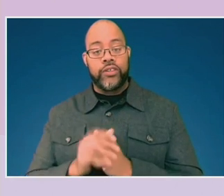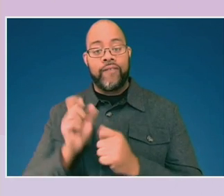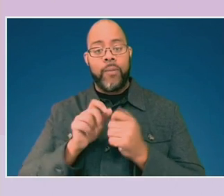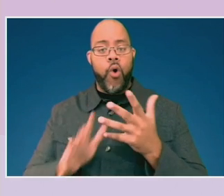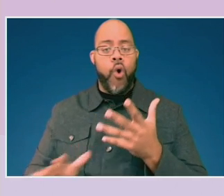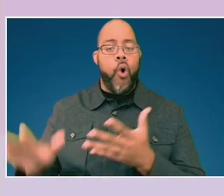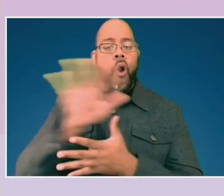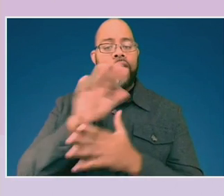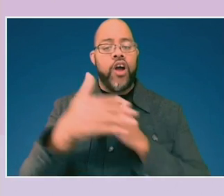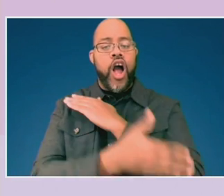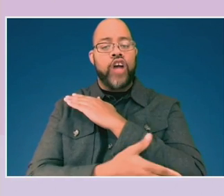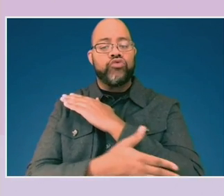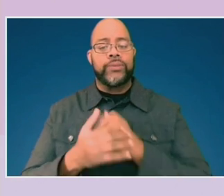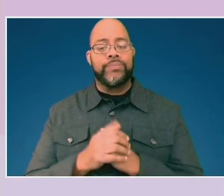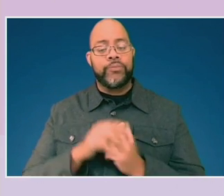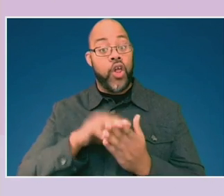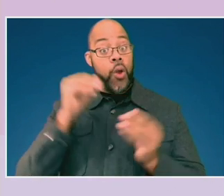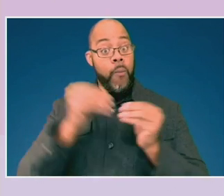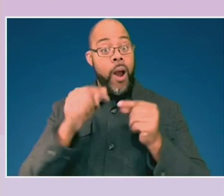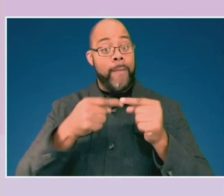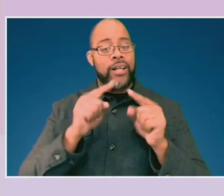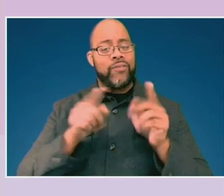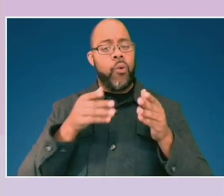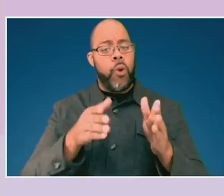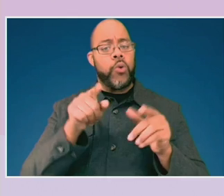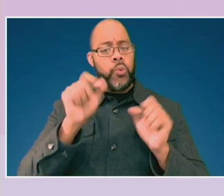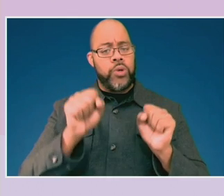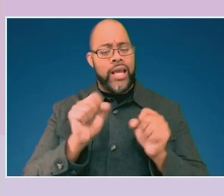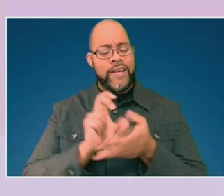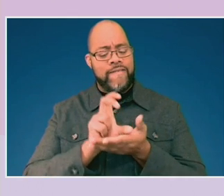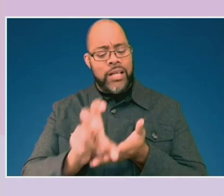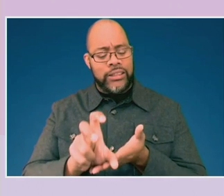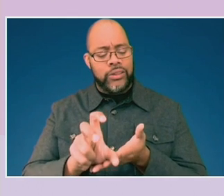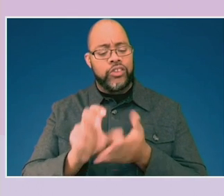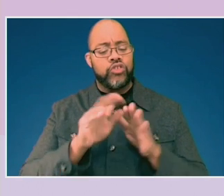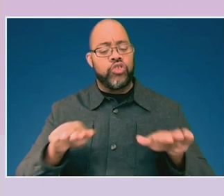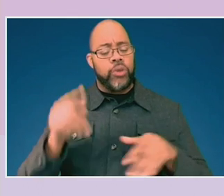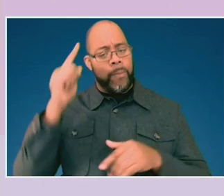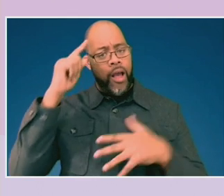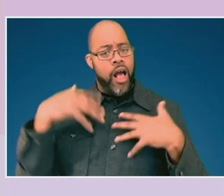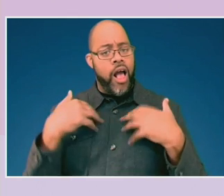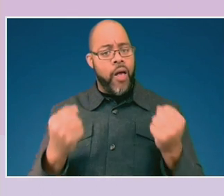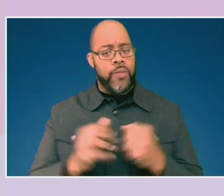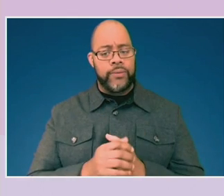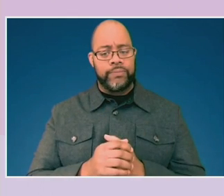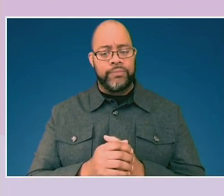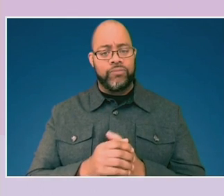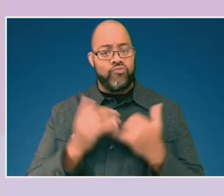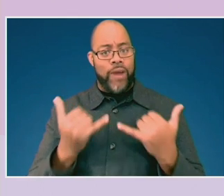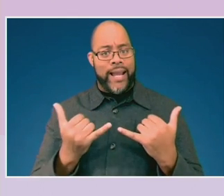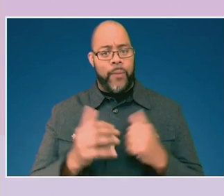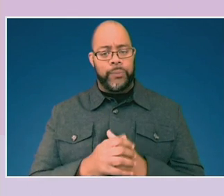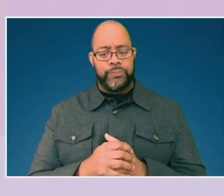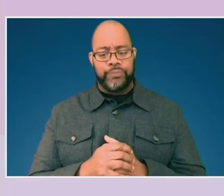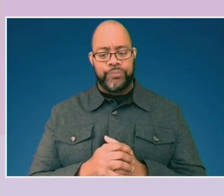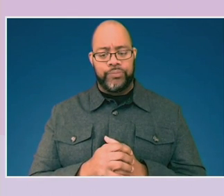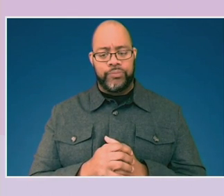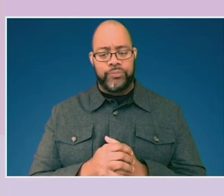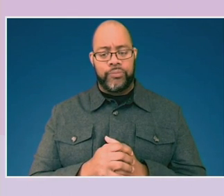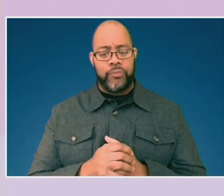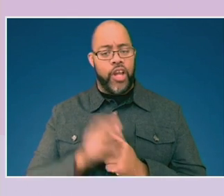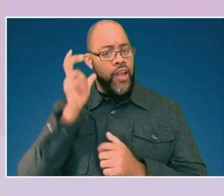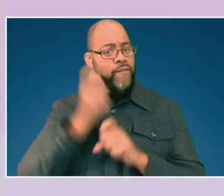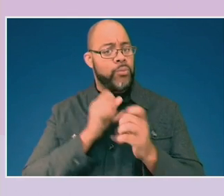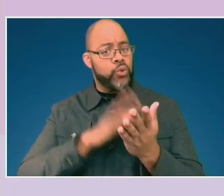nation to learn more about ways you can invest in children's mental health right now. You'll hear from school and